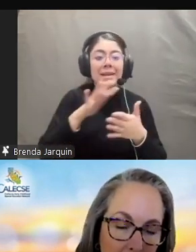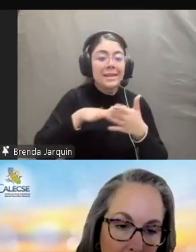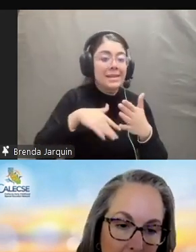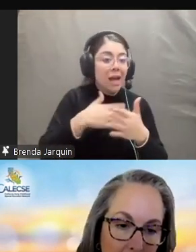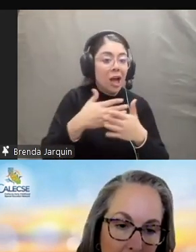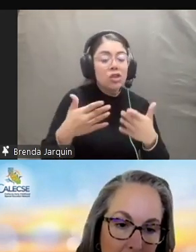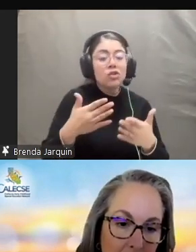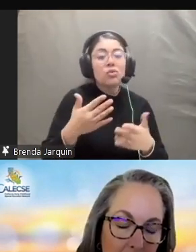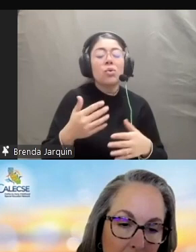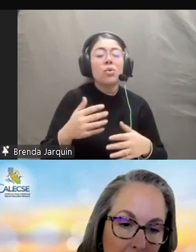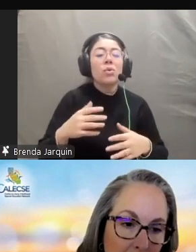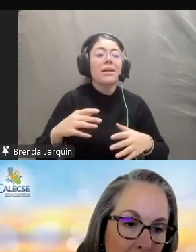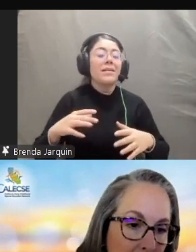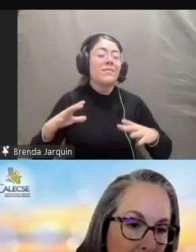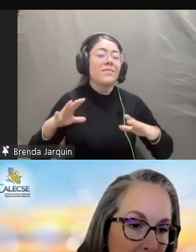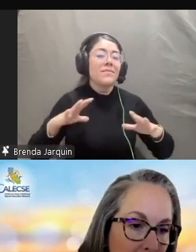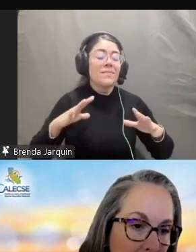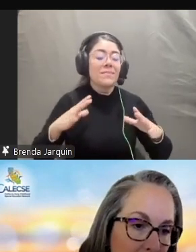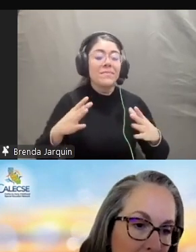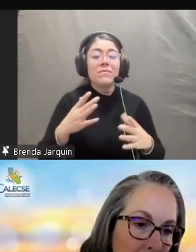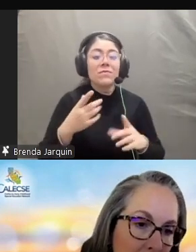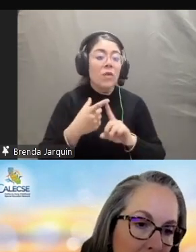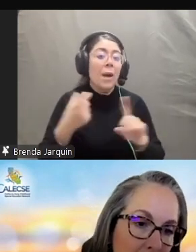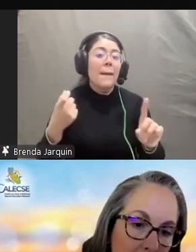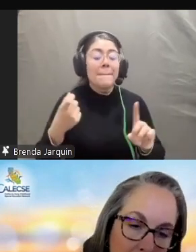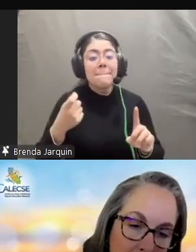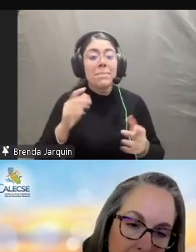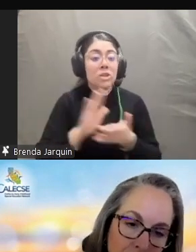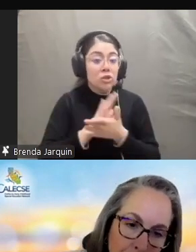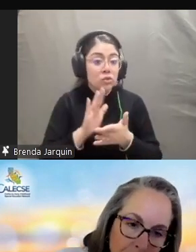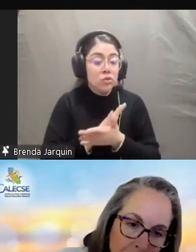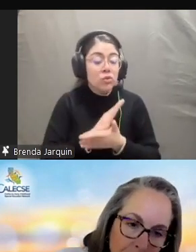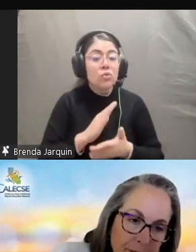we're successfully transitioning from Part C to B.